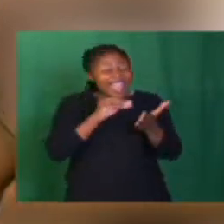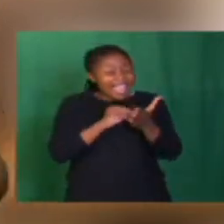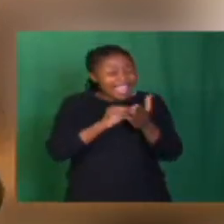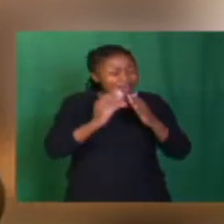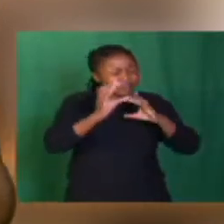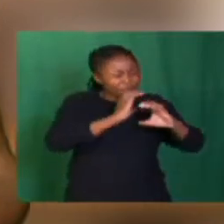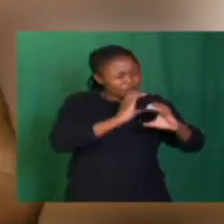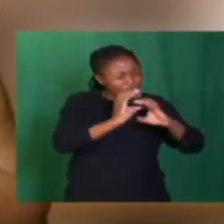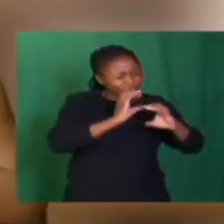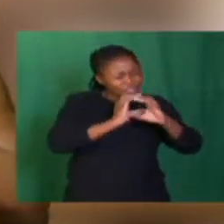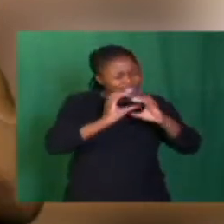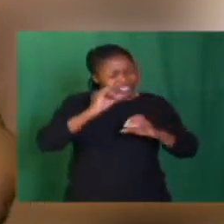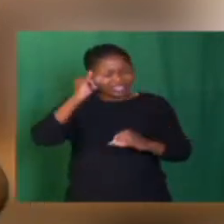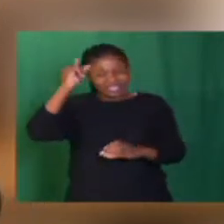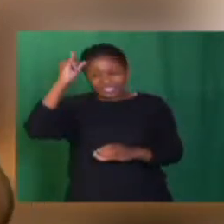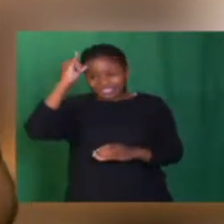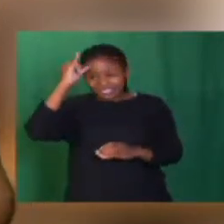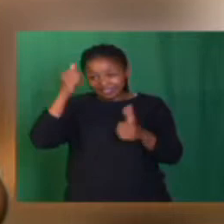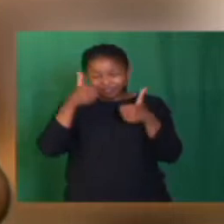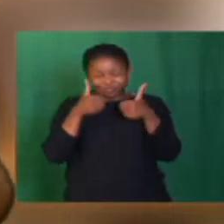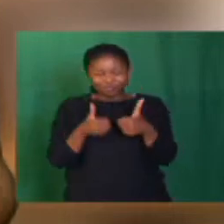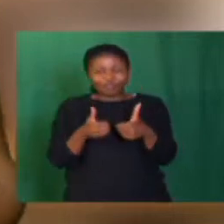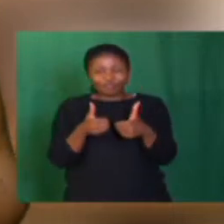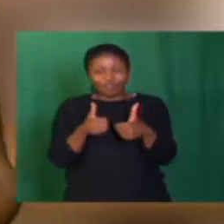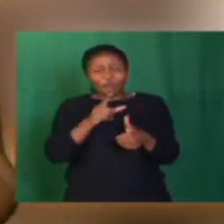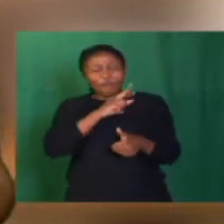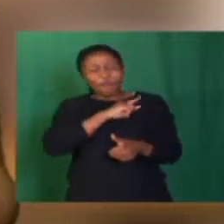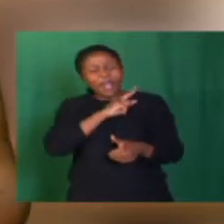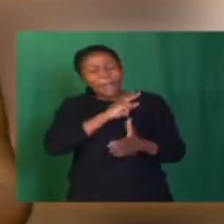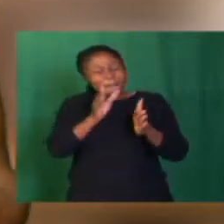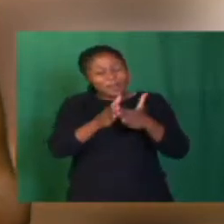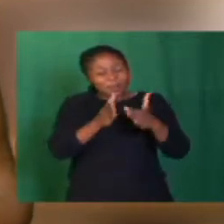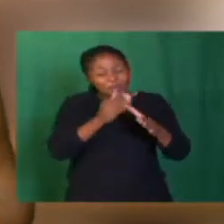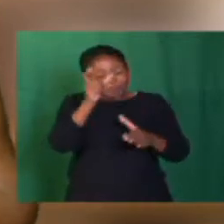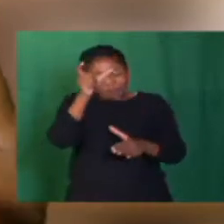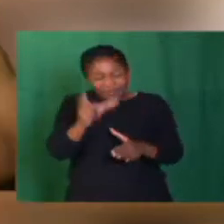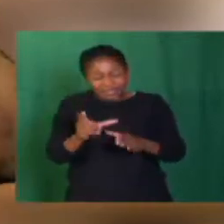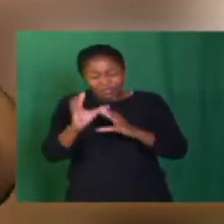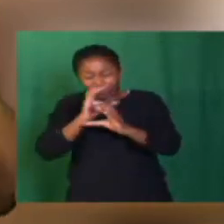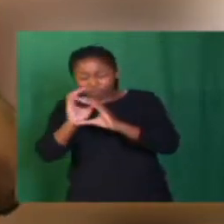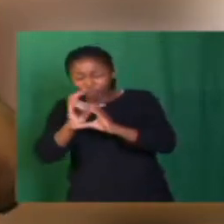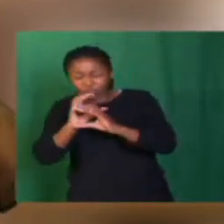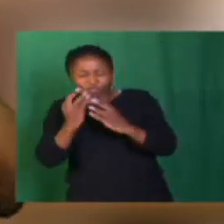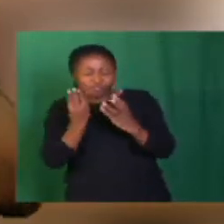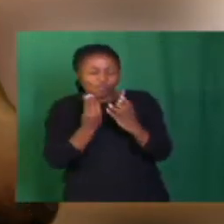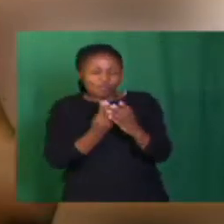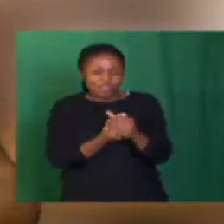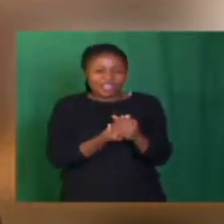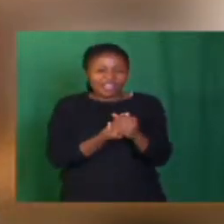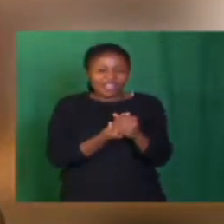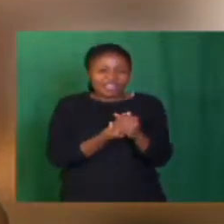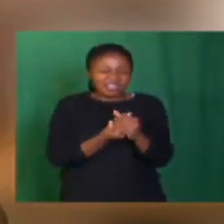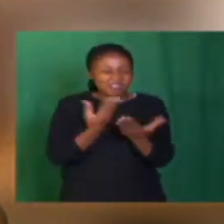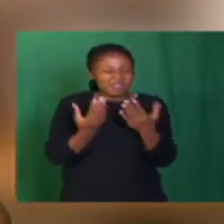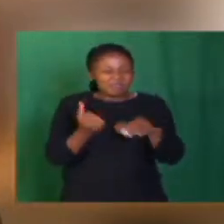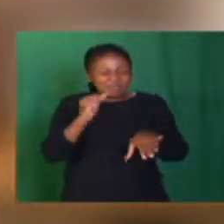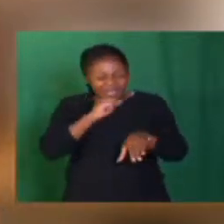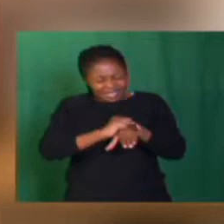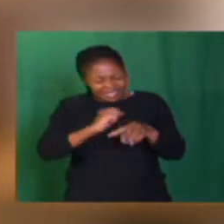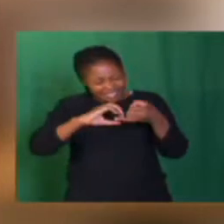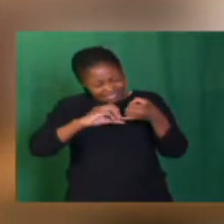good conversations, because the person that you are engaging in a conversation with will find themselves to be very informed in it.